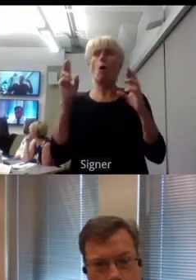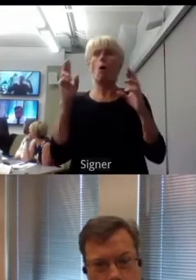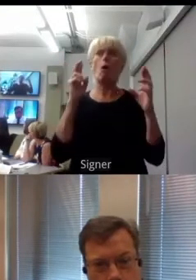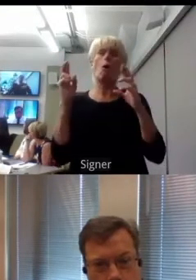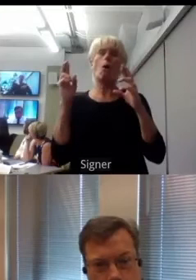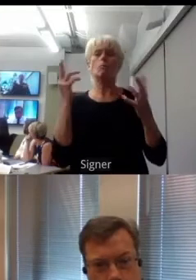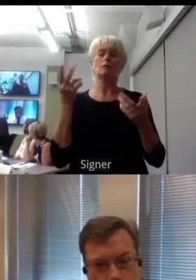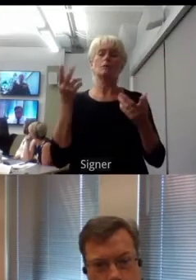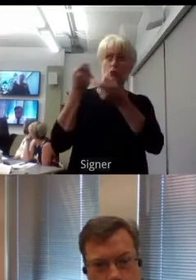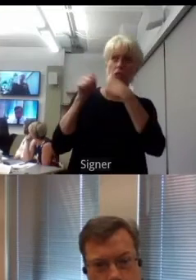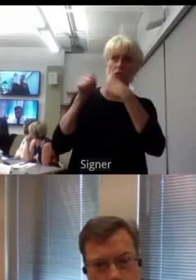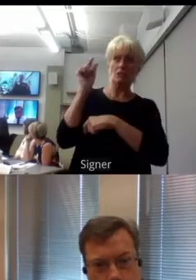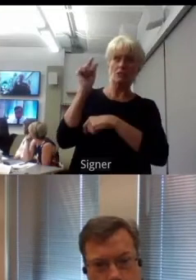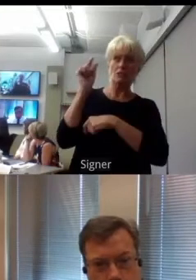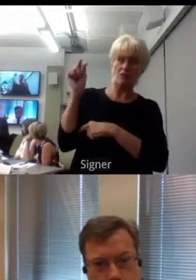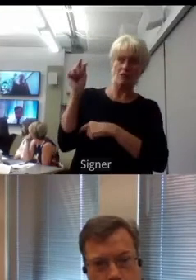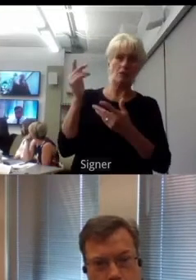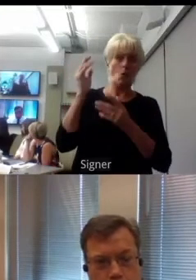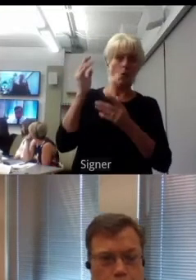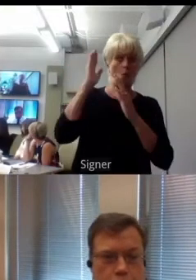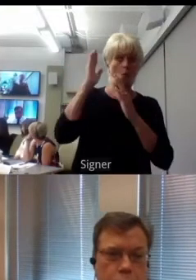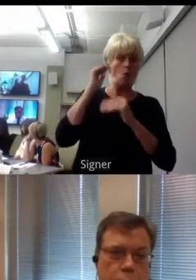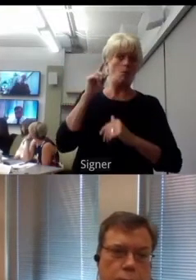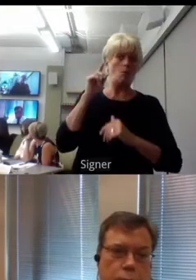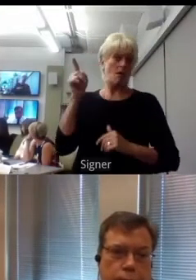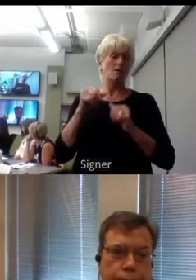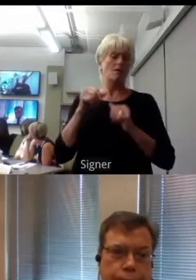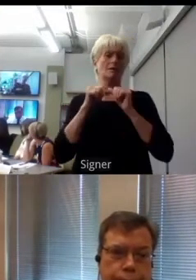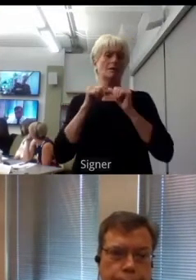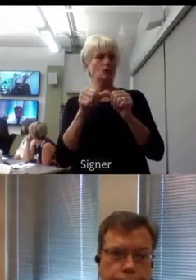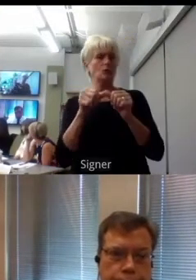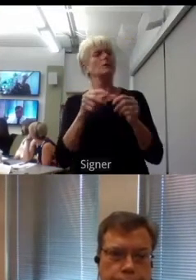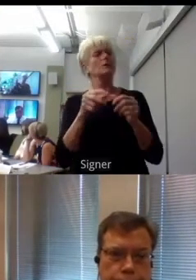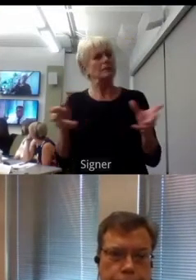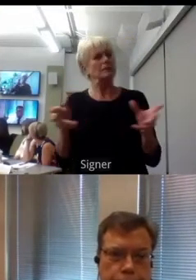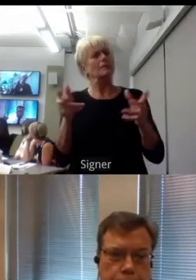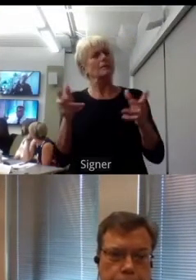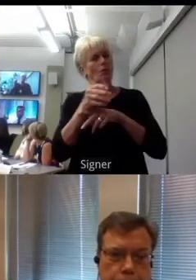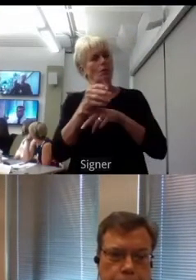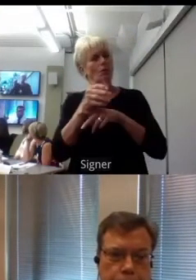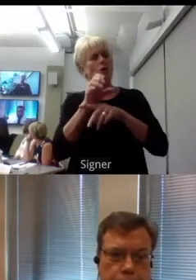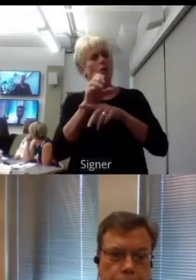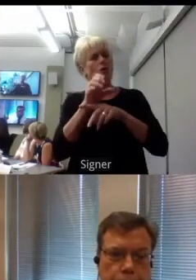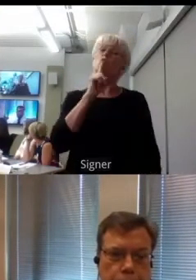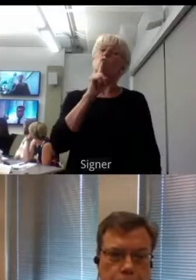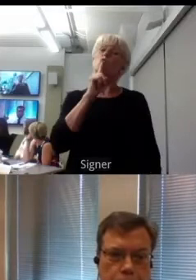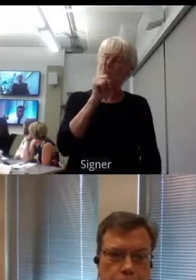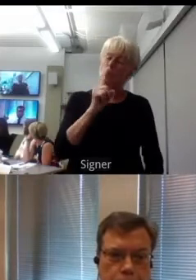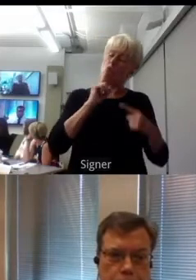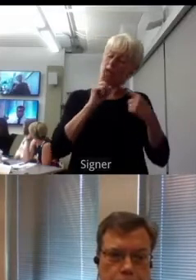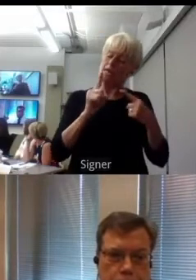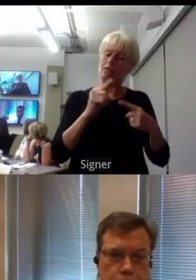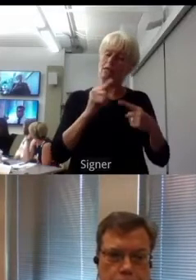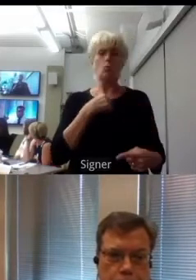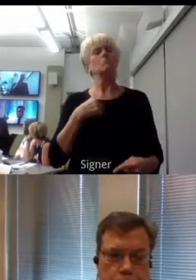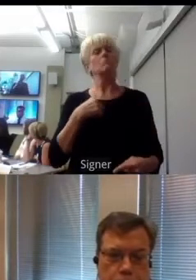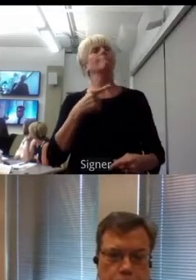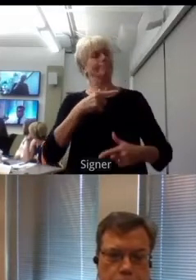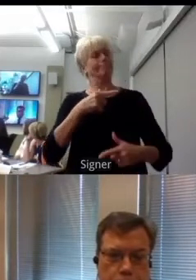to look at how to enforce it, but we never really satisfactorily figured that out.